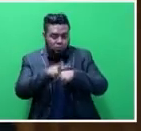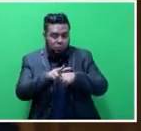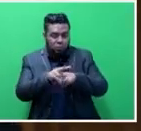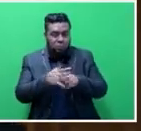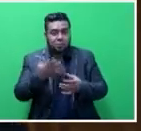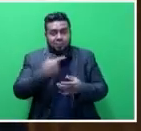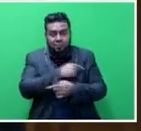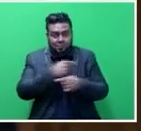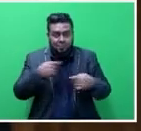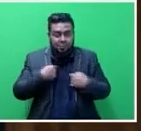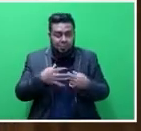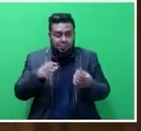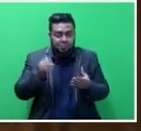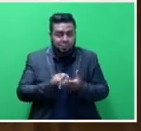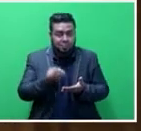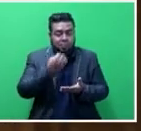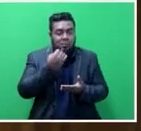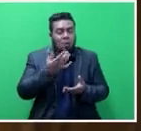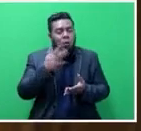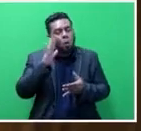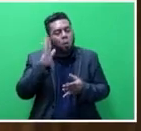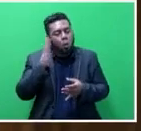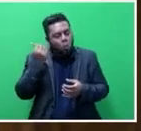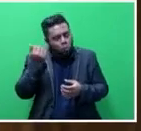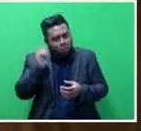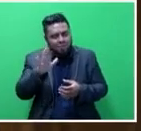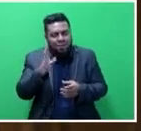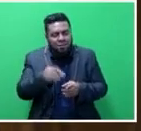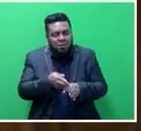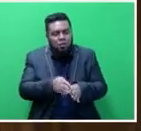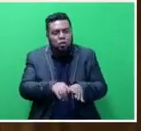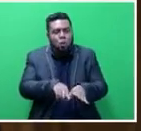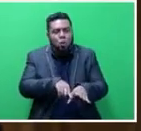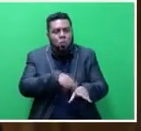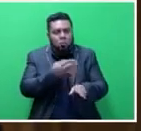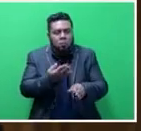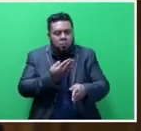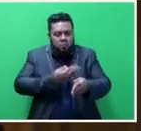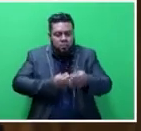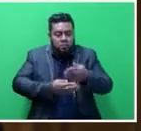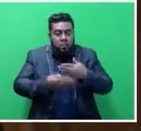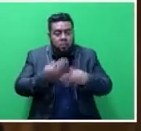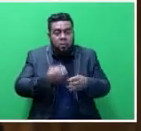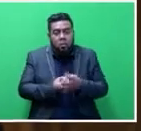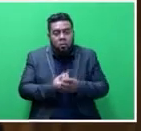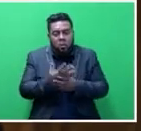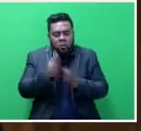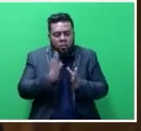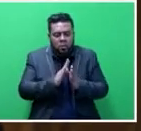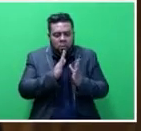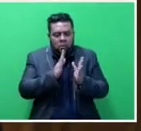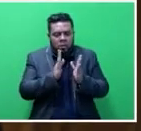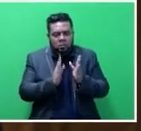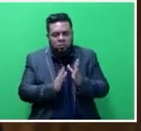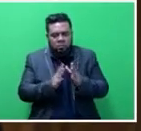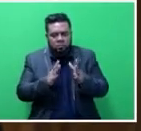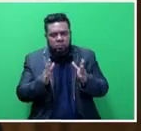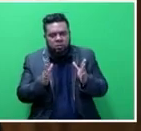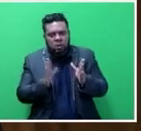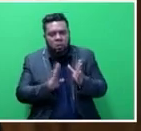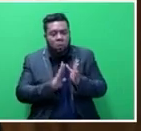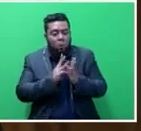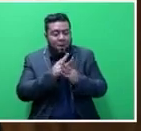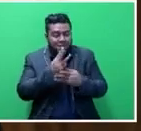Our economy was already slowing before COVID ever existed. Growth was slumping, wages